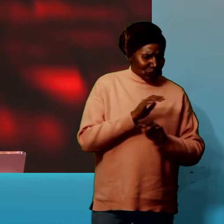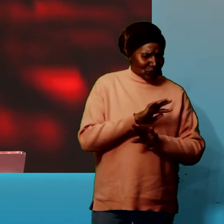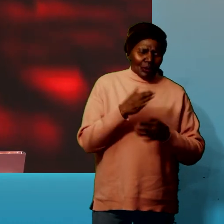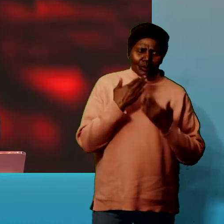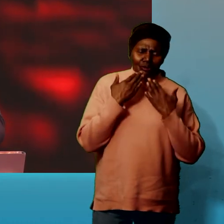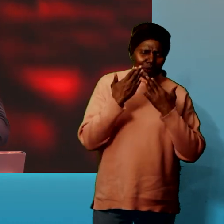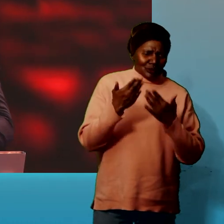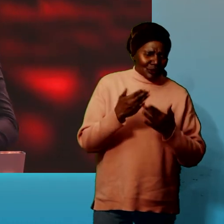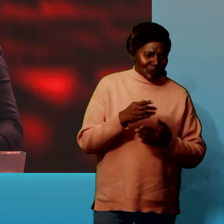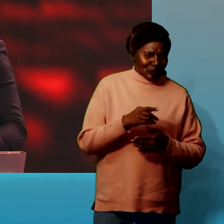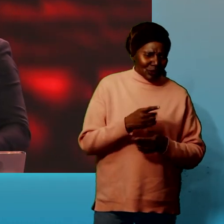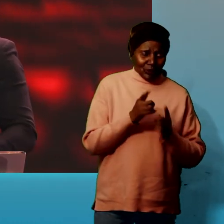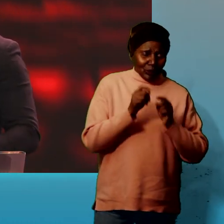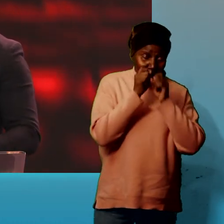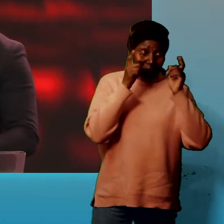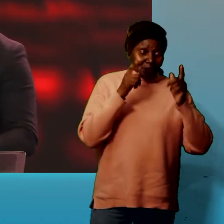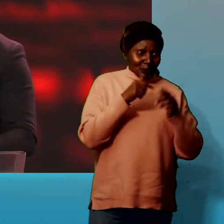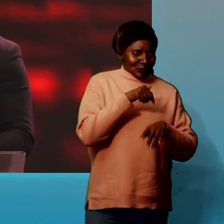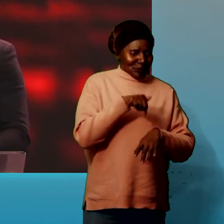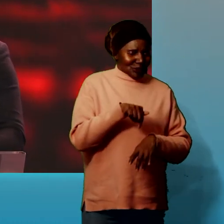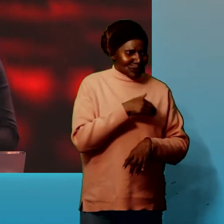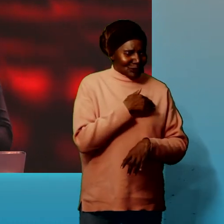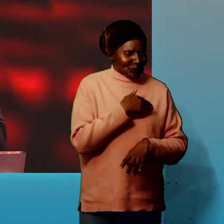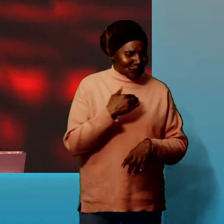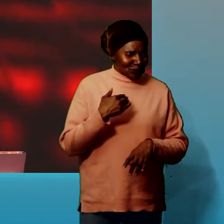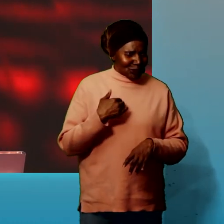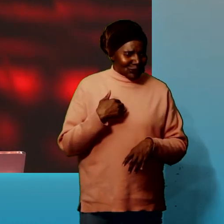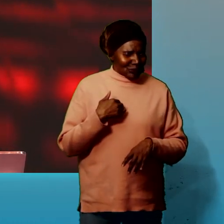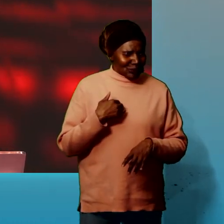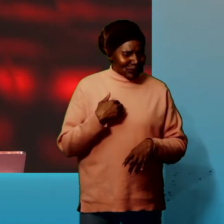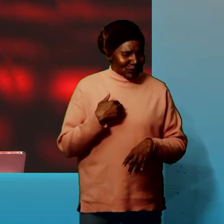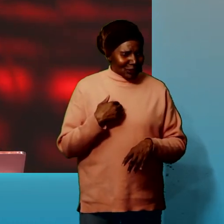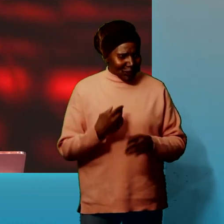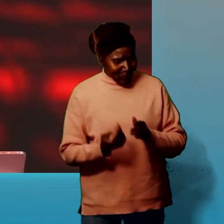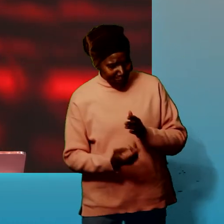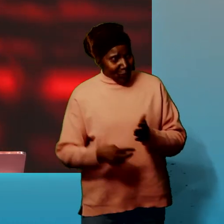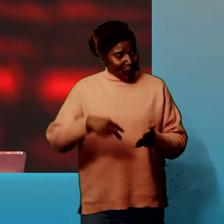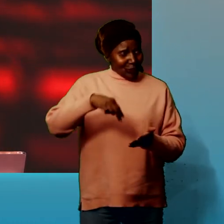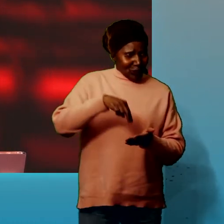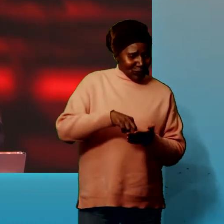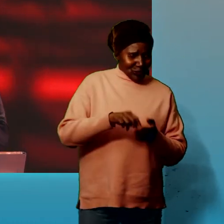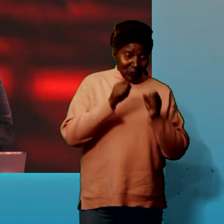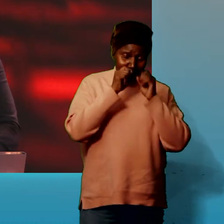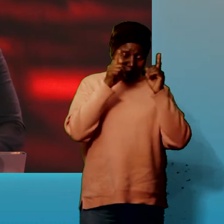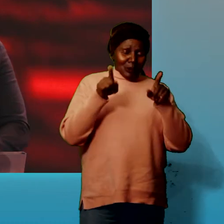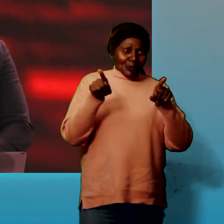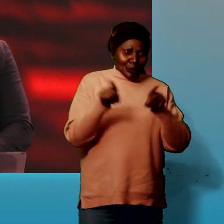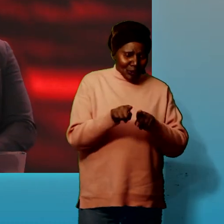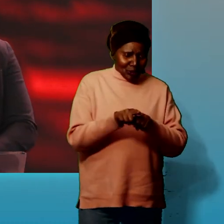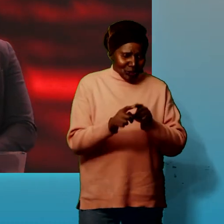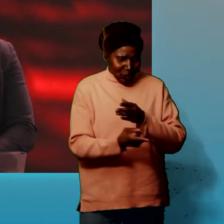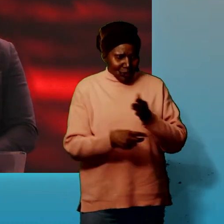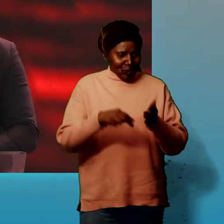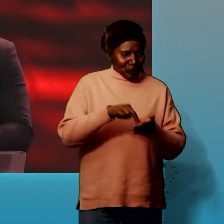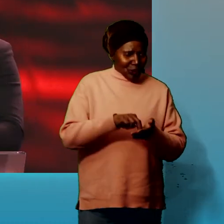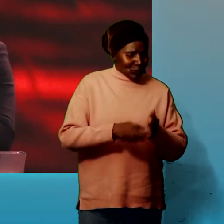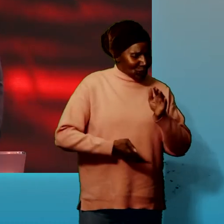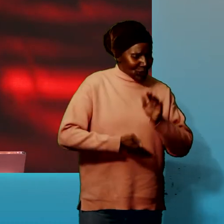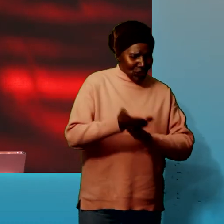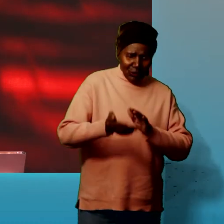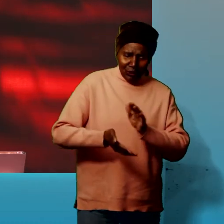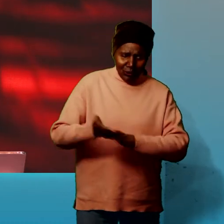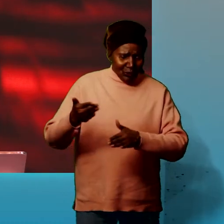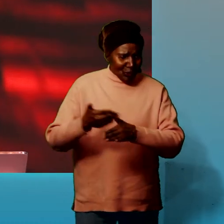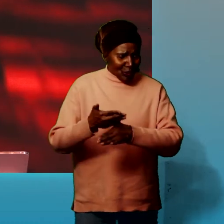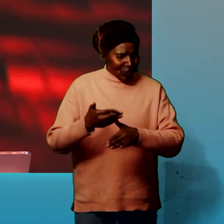up this morning. You didn't just wake up, but you got up. That you have a job to go to. You have family,